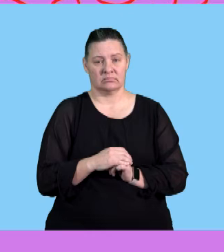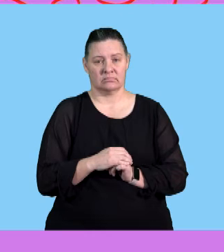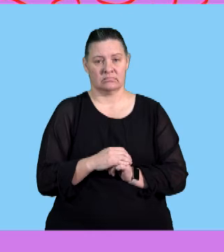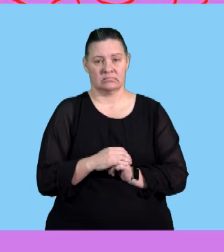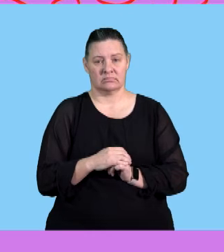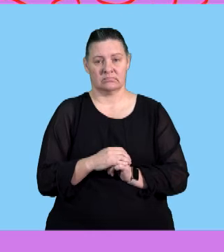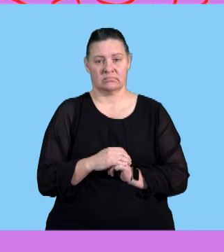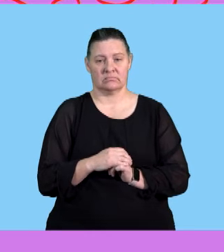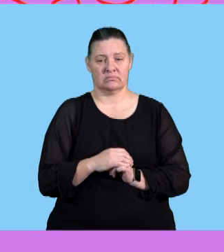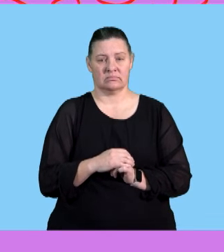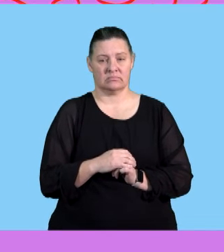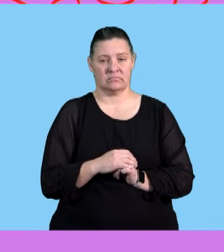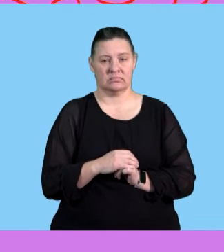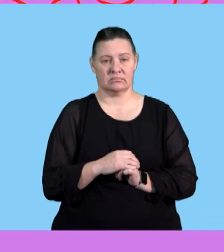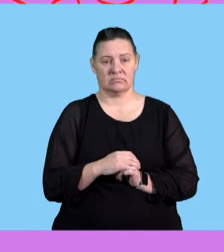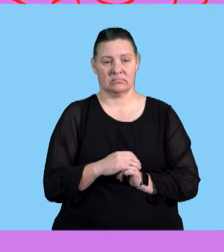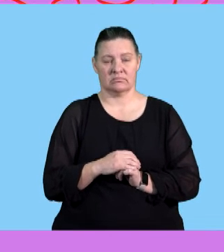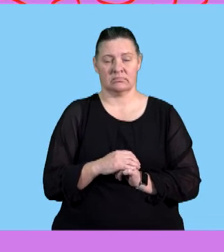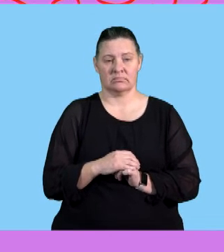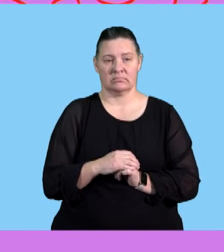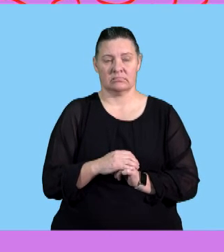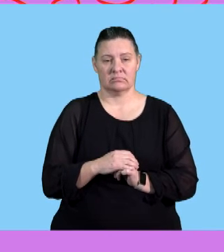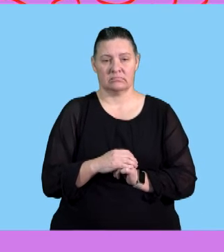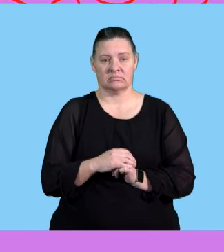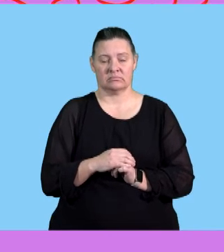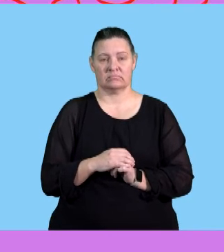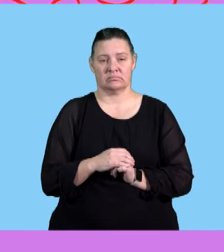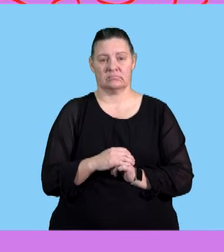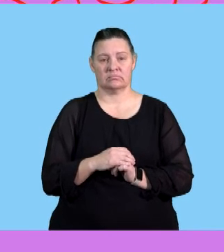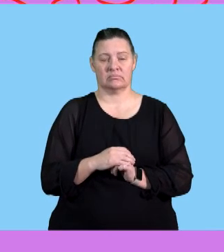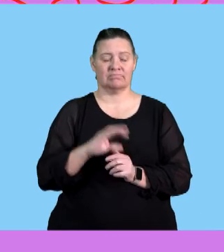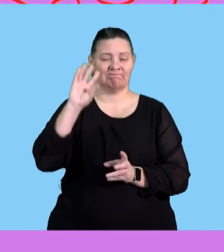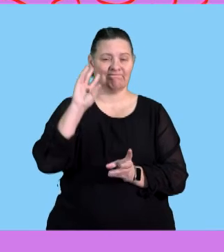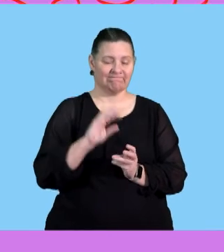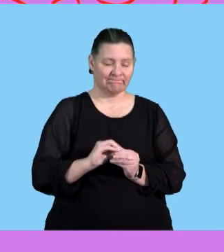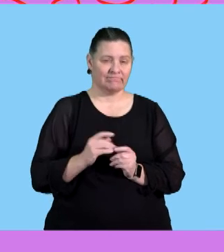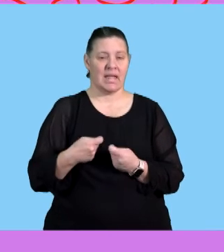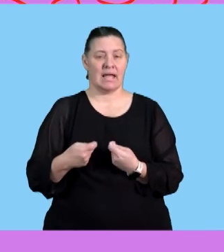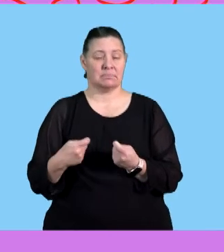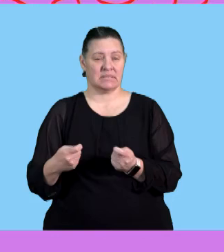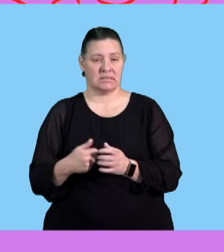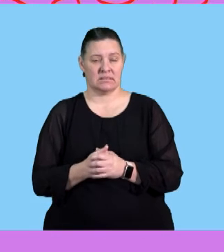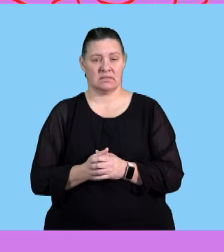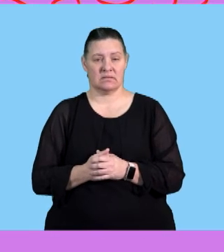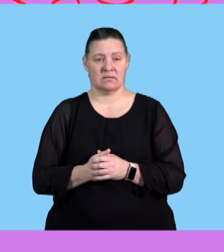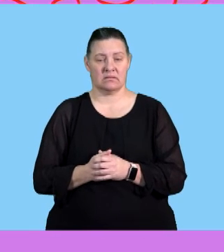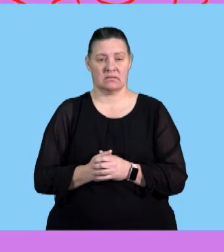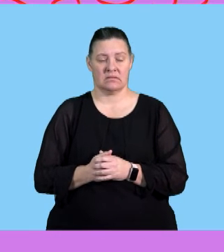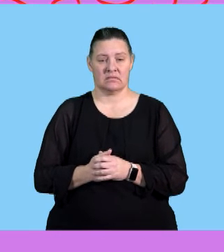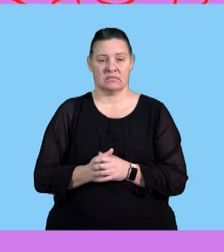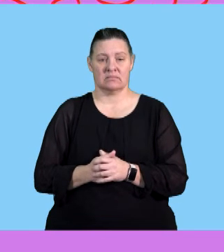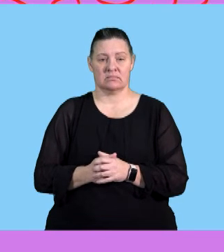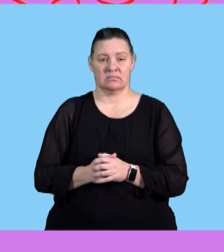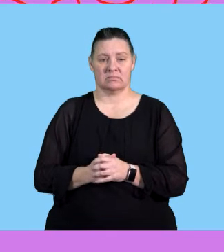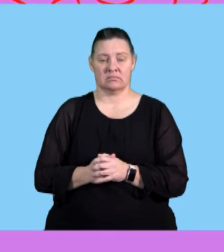let's write there her stall for 400 Rand. So that brings her